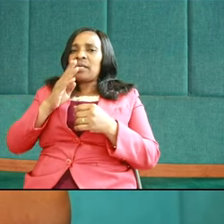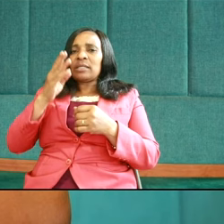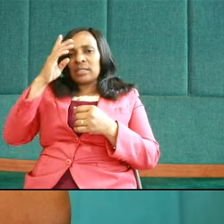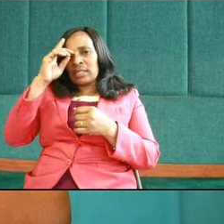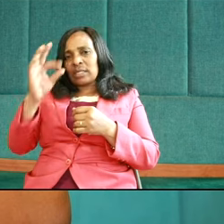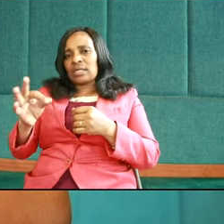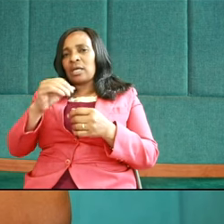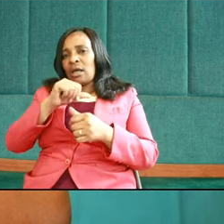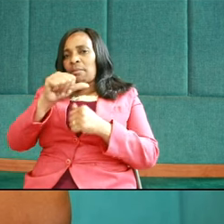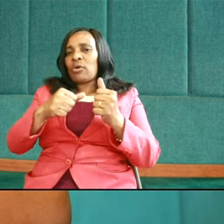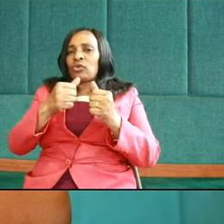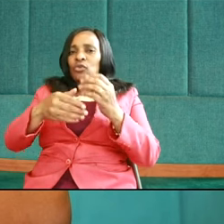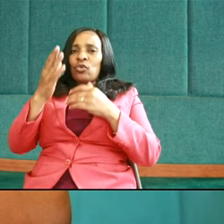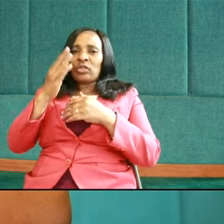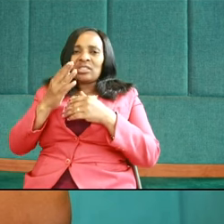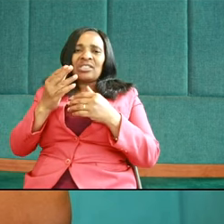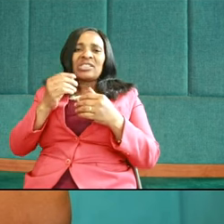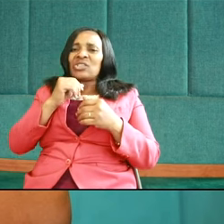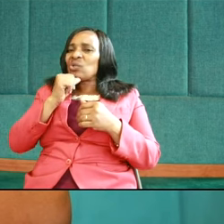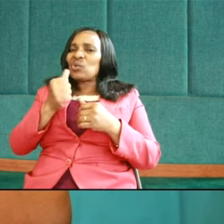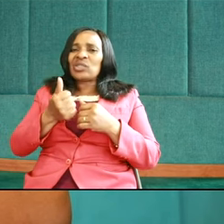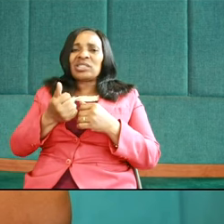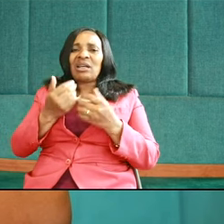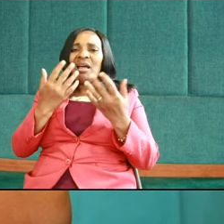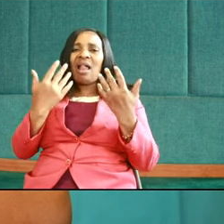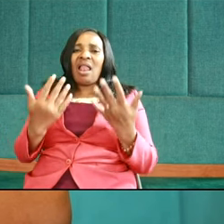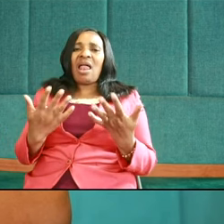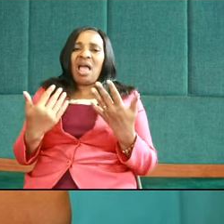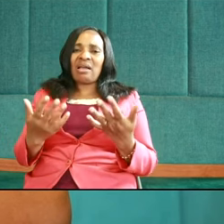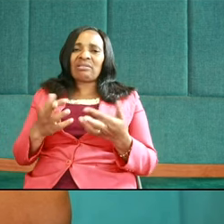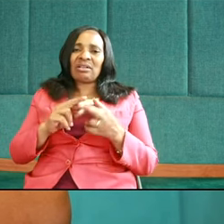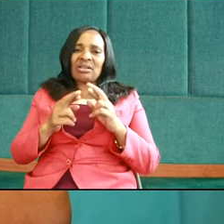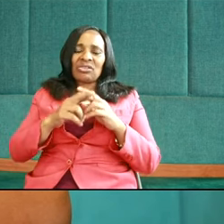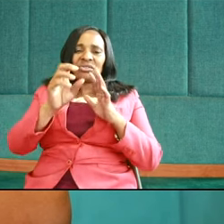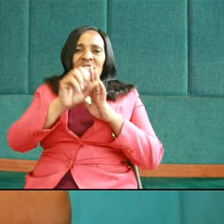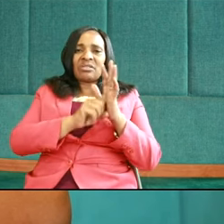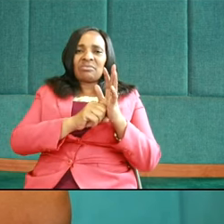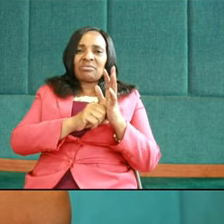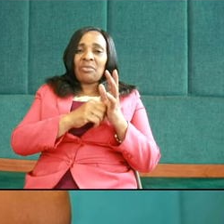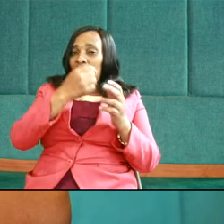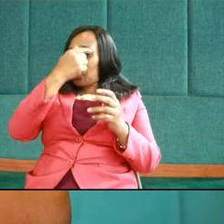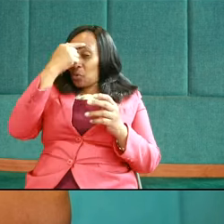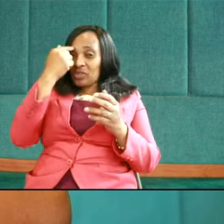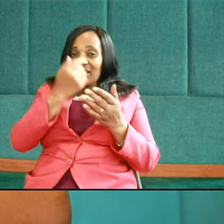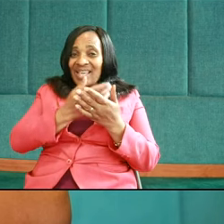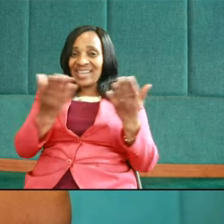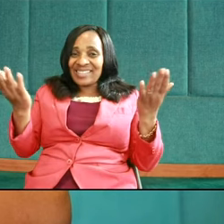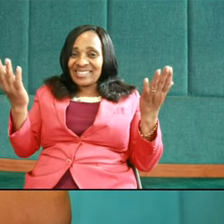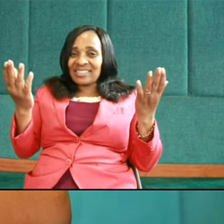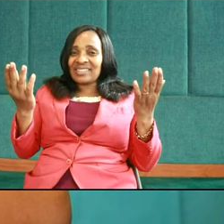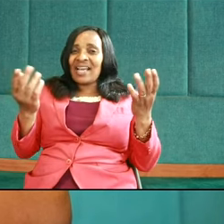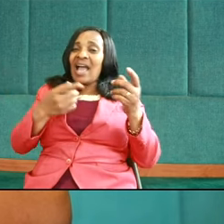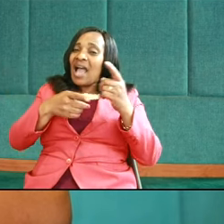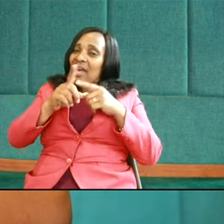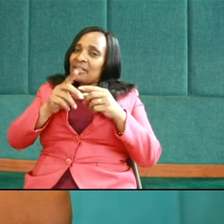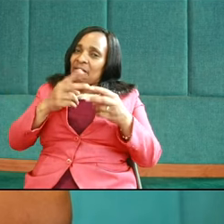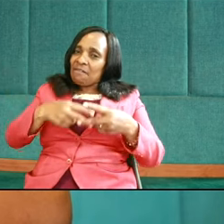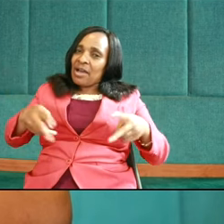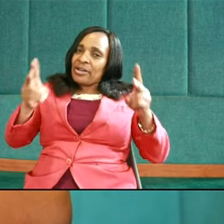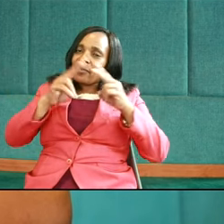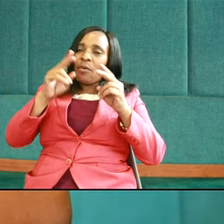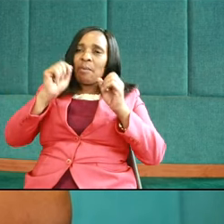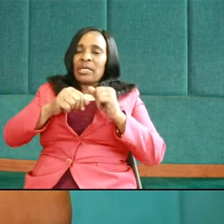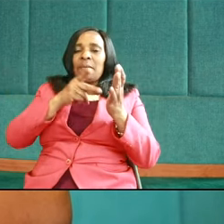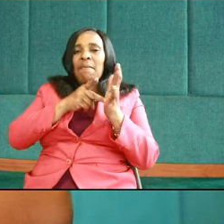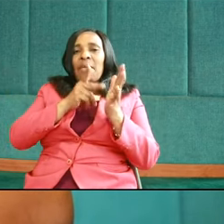God. It's not a light relationship because anything that has value, you have to pay for